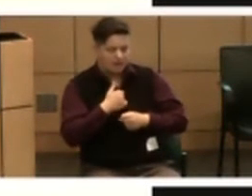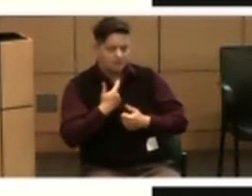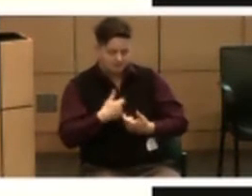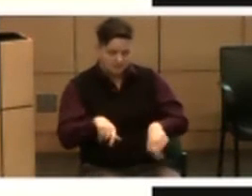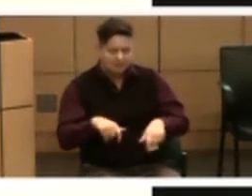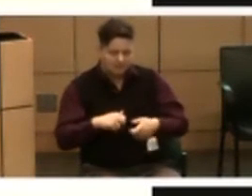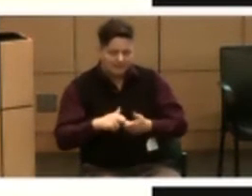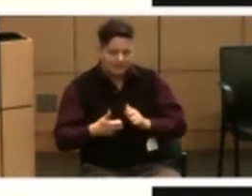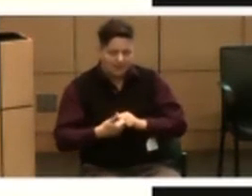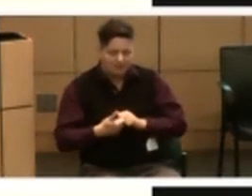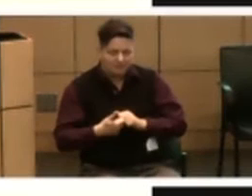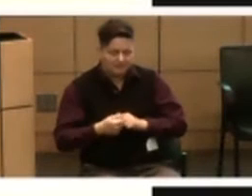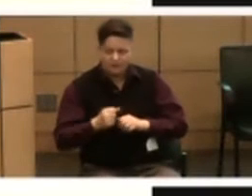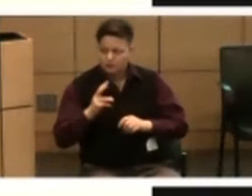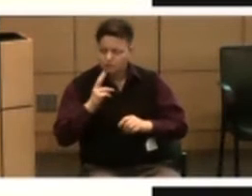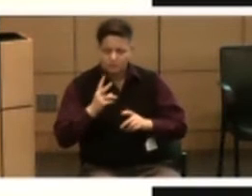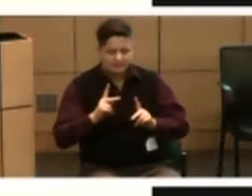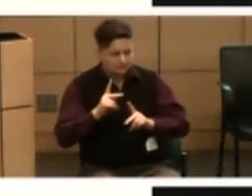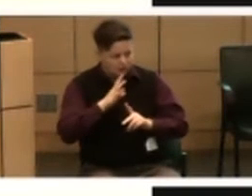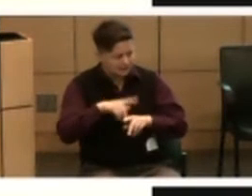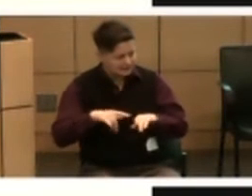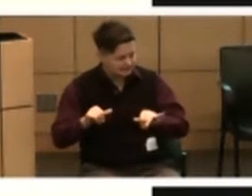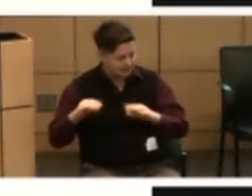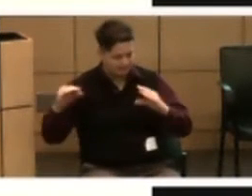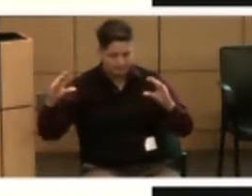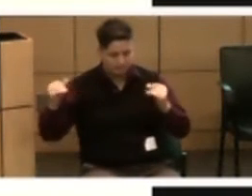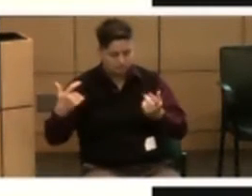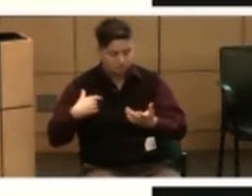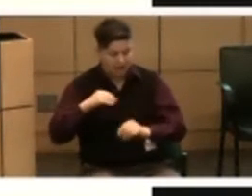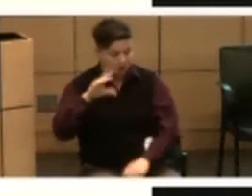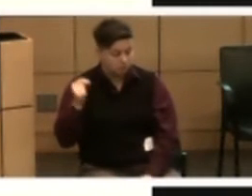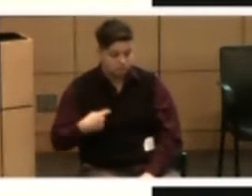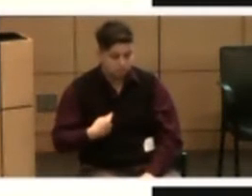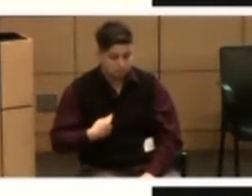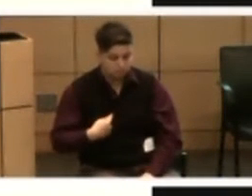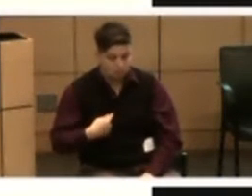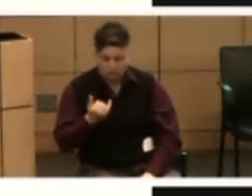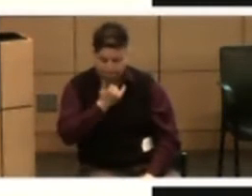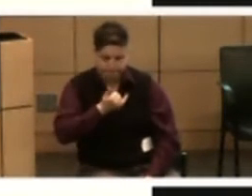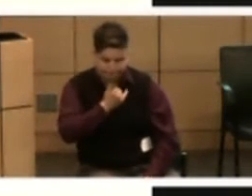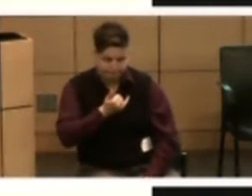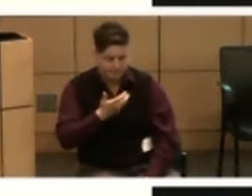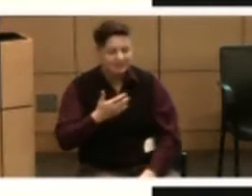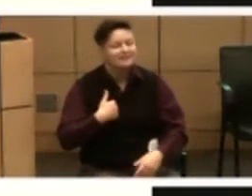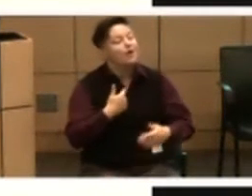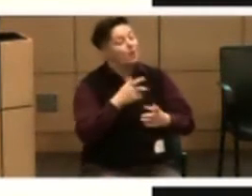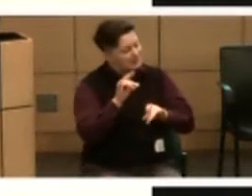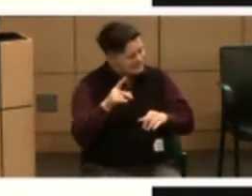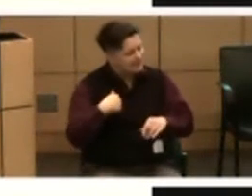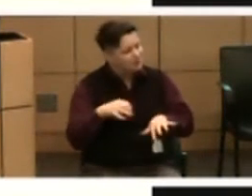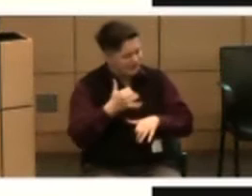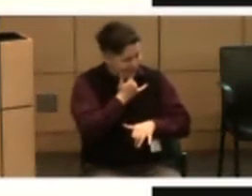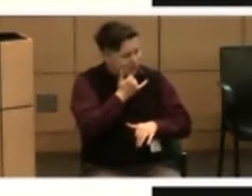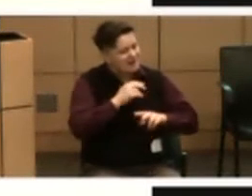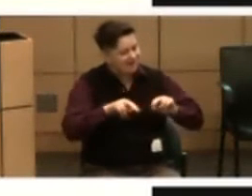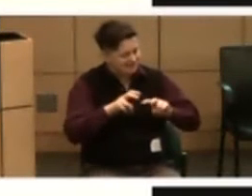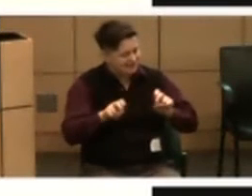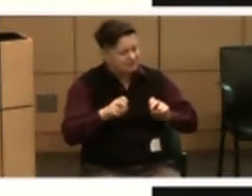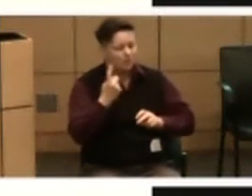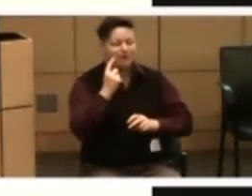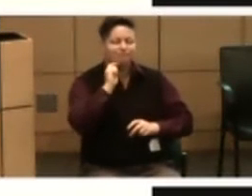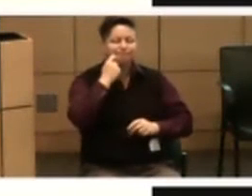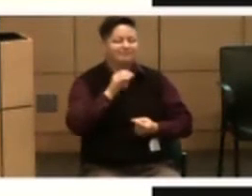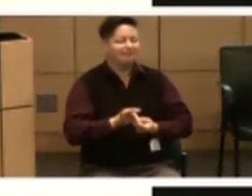not going to show any plots on this, but we did do an error analysis. So one of the things that's really neat about this task is